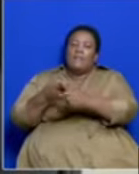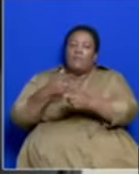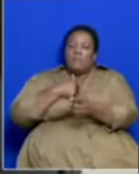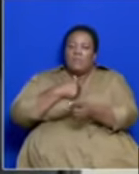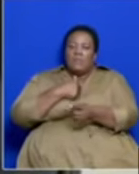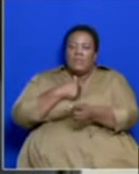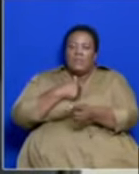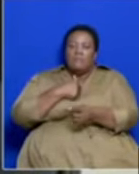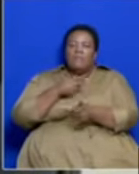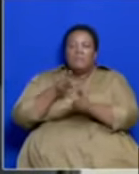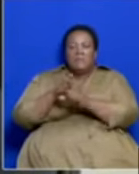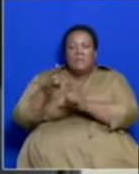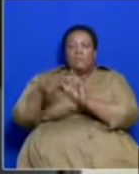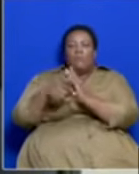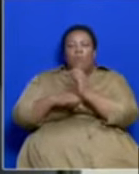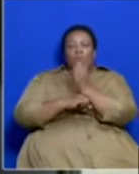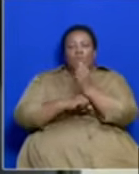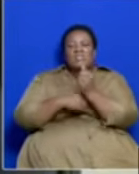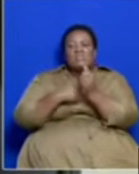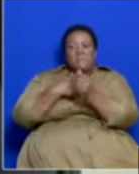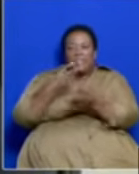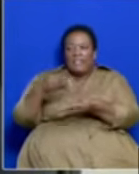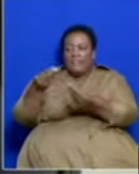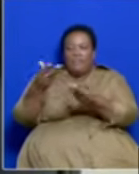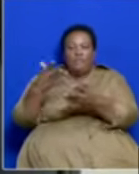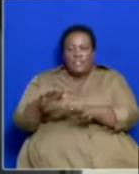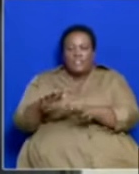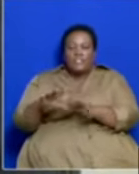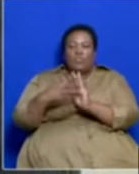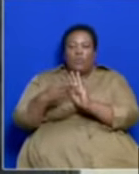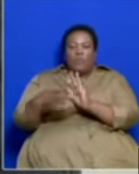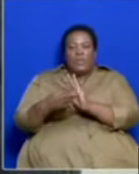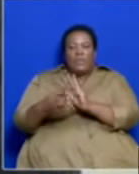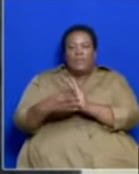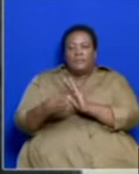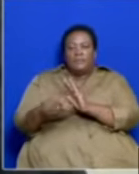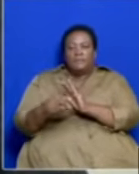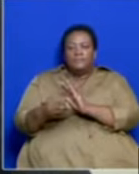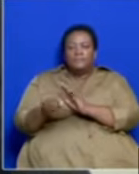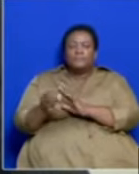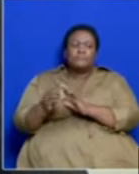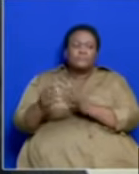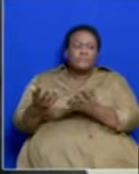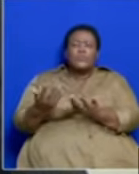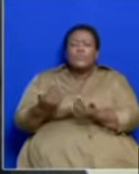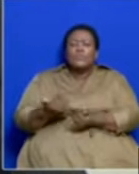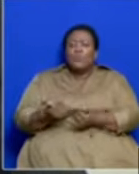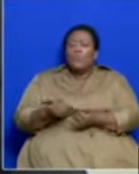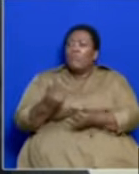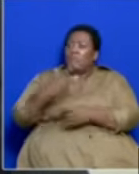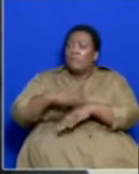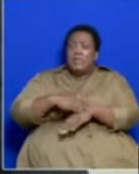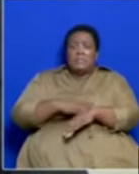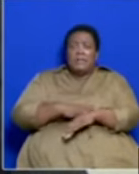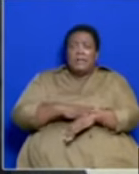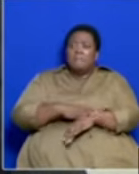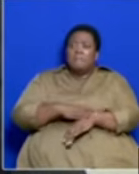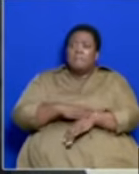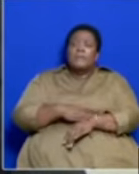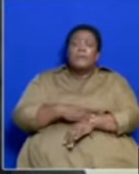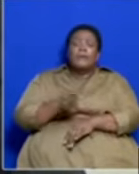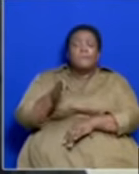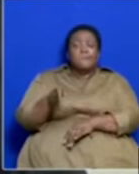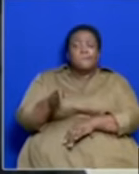provided here with the copies of this docket. So since from that time, this was in an initial stage of